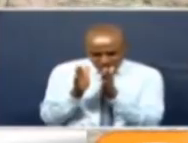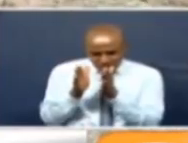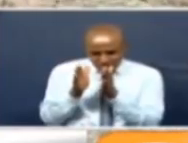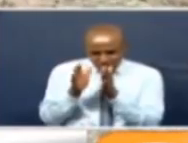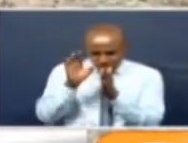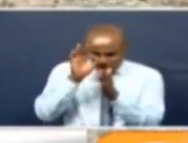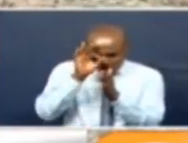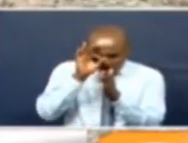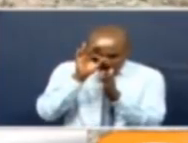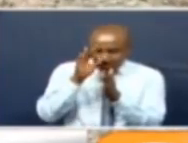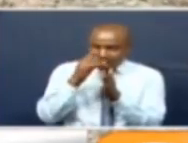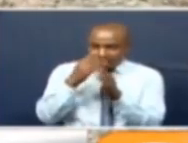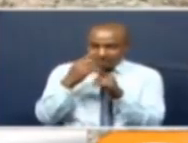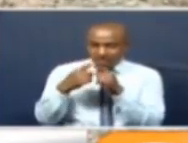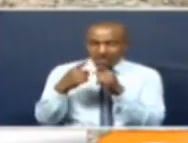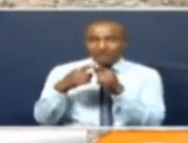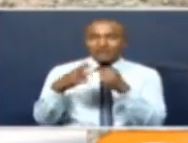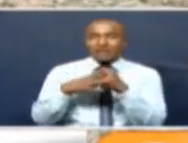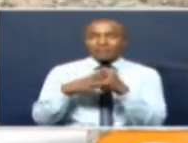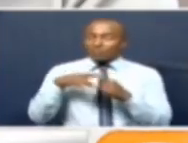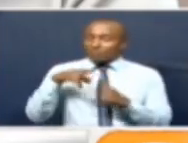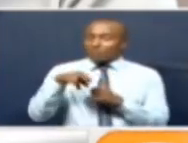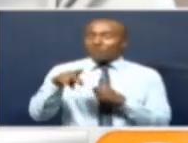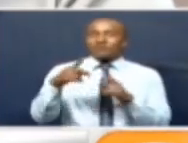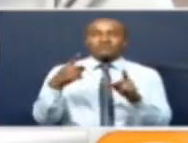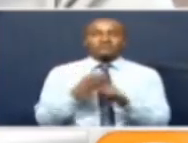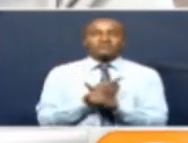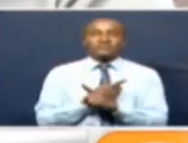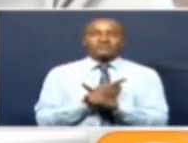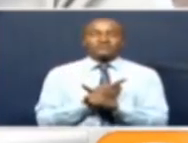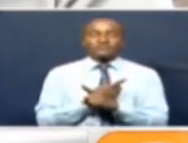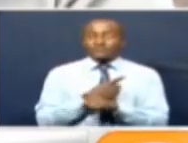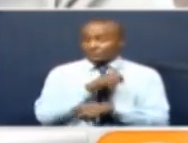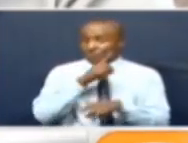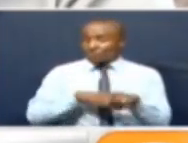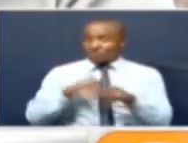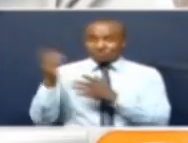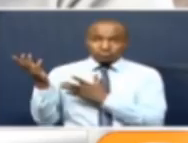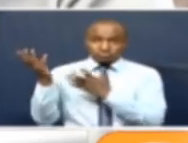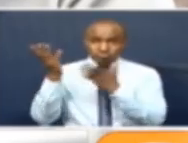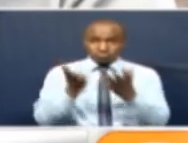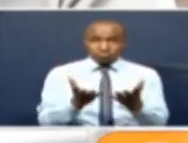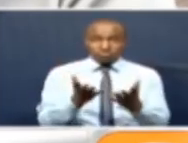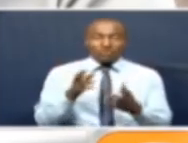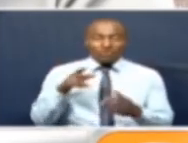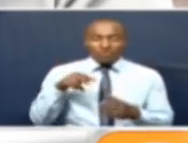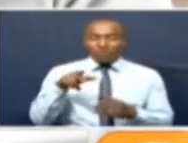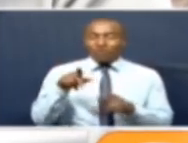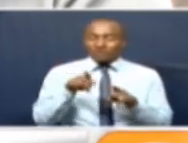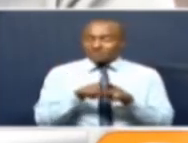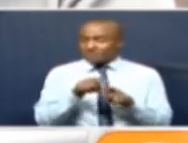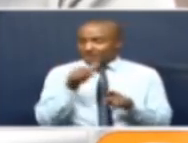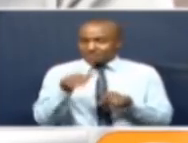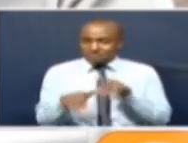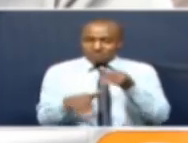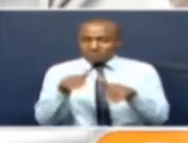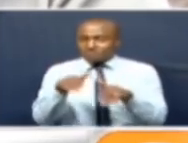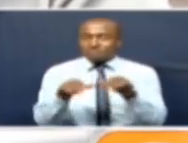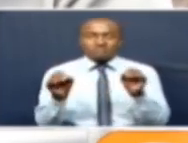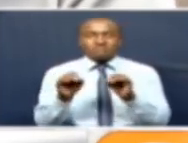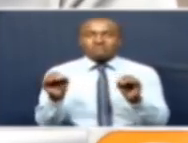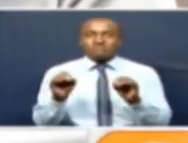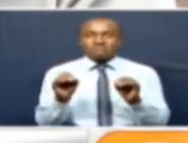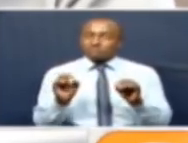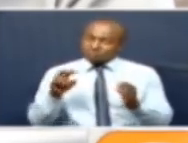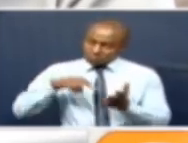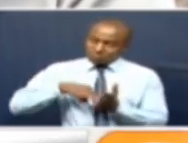9 years, forcing him to change his walking style. So when he came here, he could not walk like a chimp. He could not walk on four,